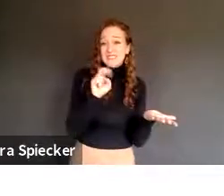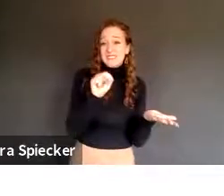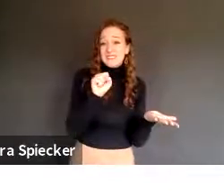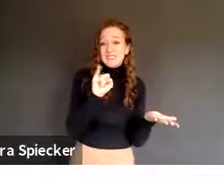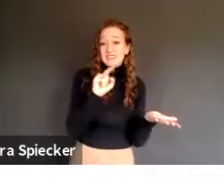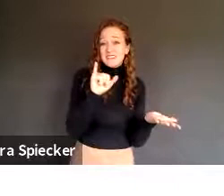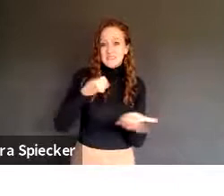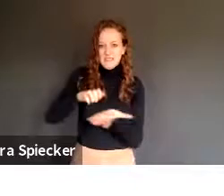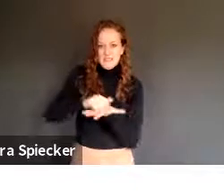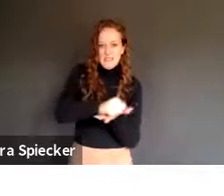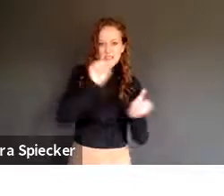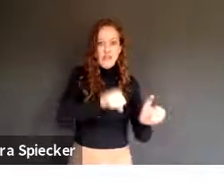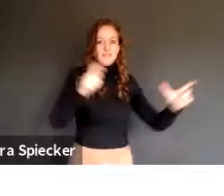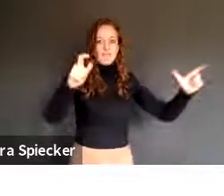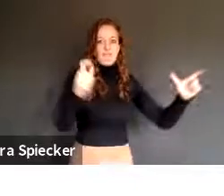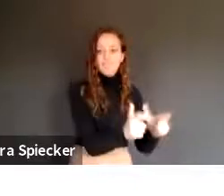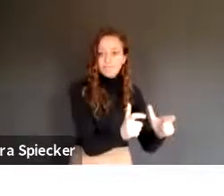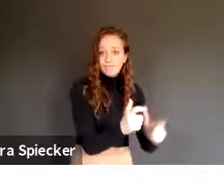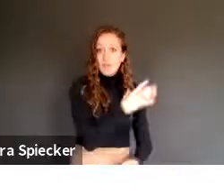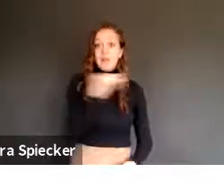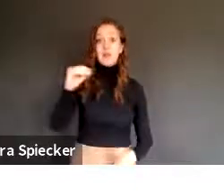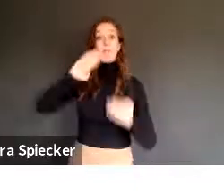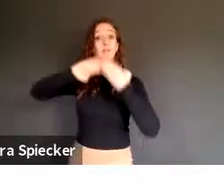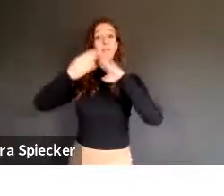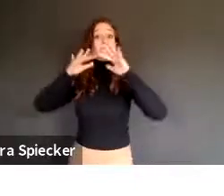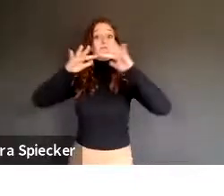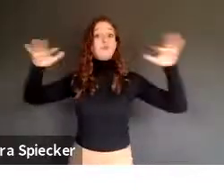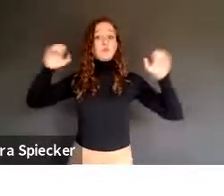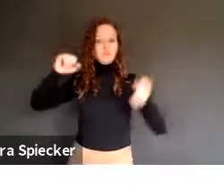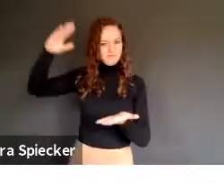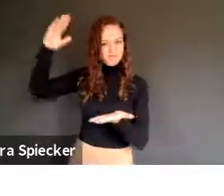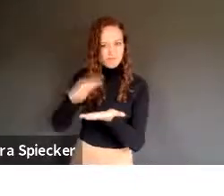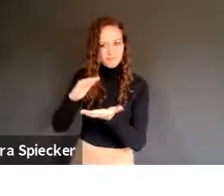reduce population density as well as decrease algal community diversity.